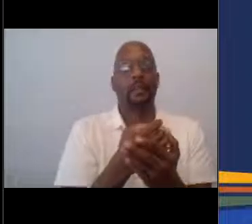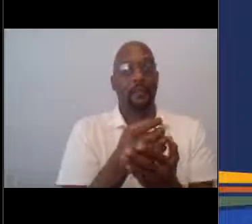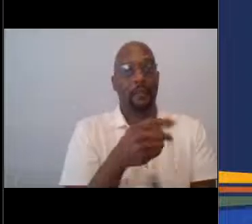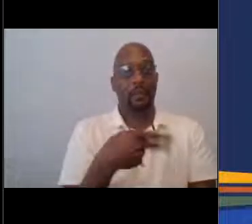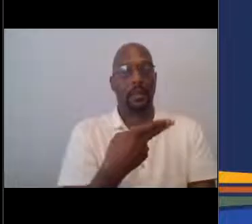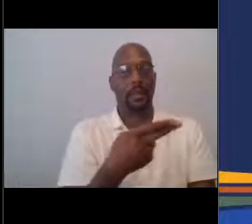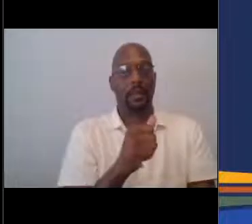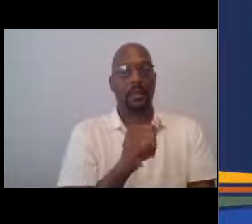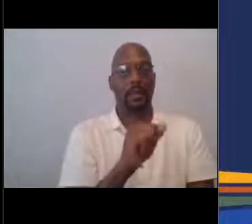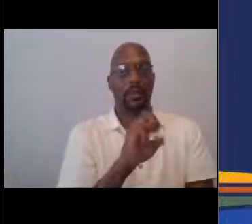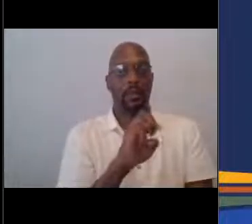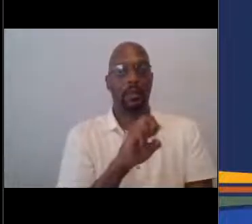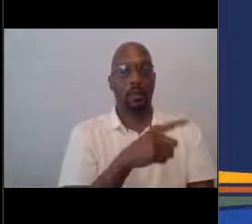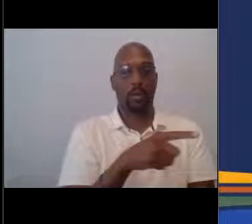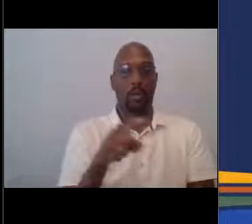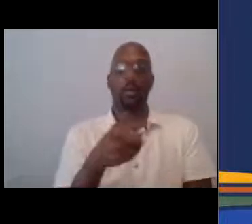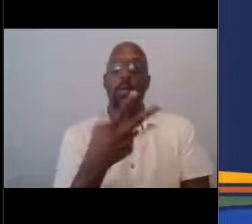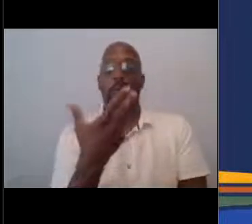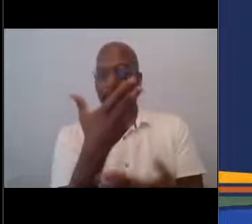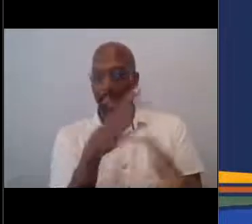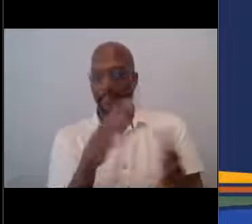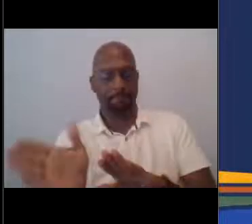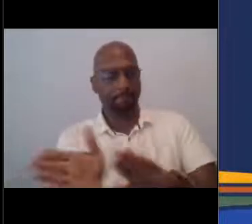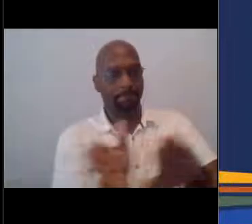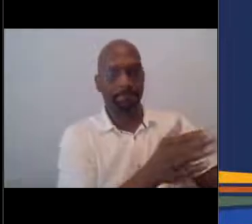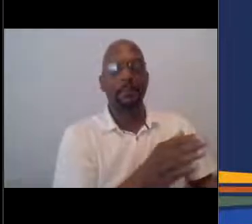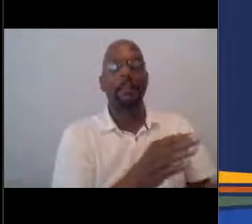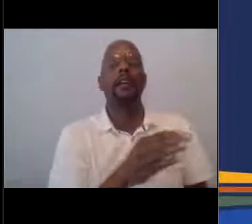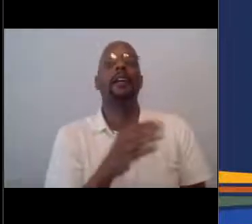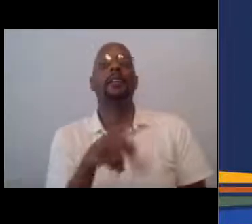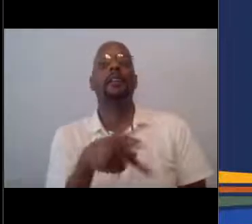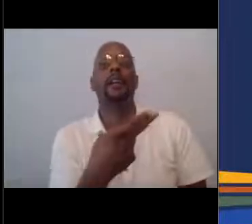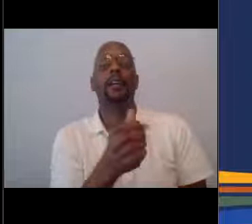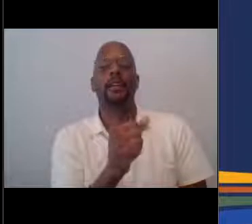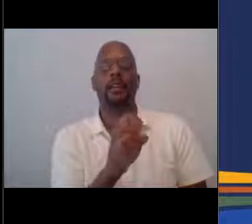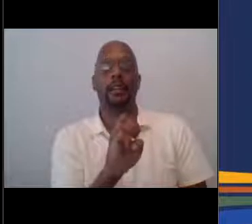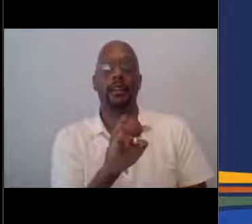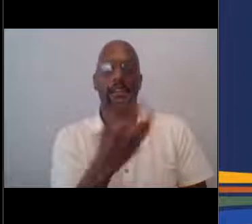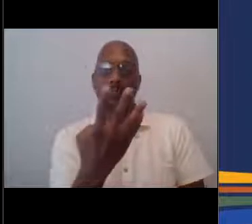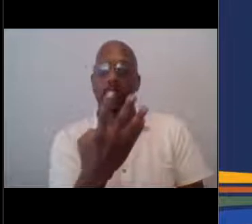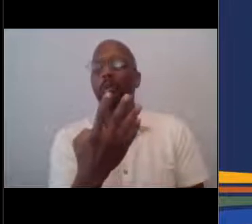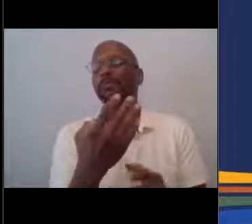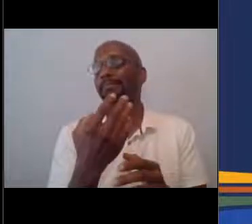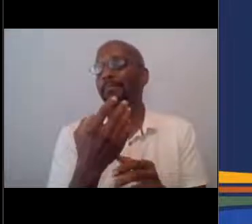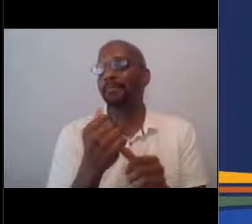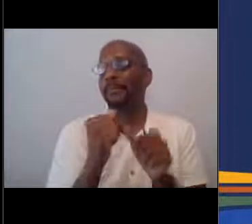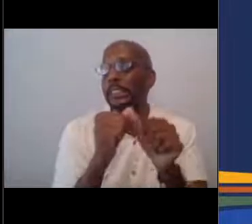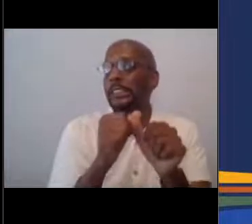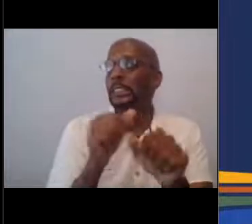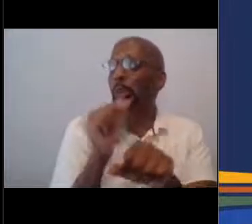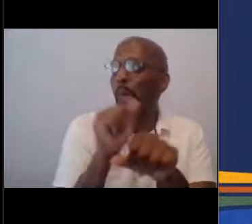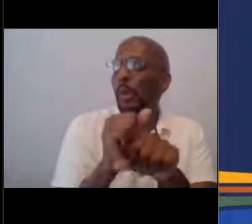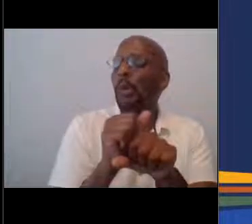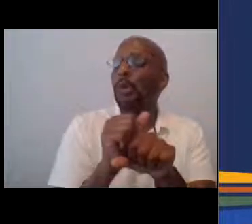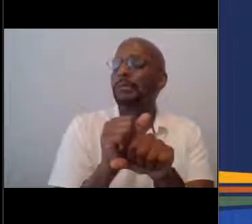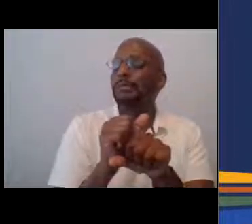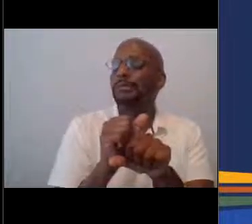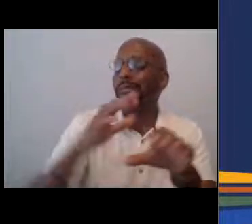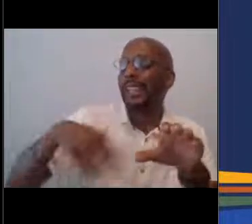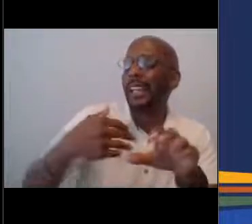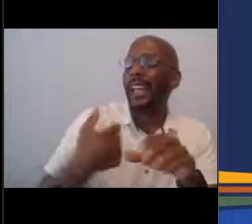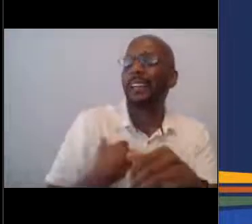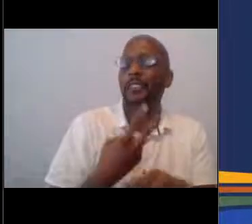out of the way. Phase 4, however, still has yet to be done. We have 2 miles